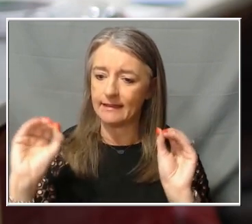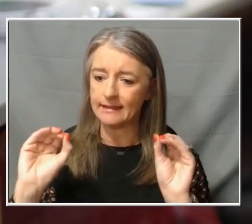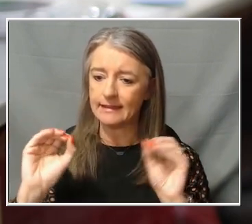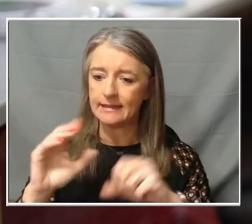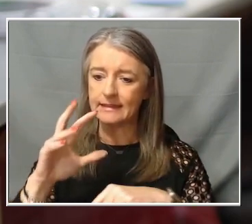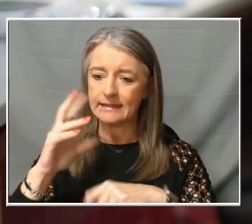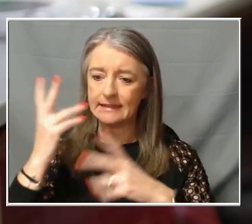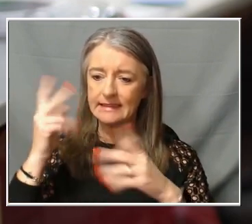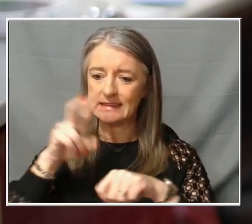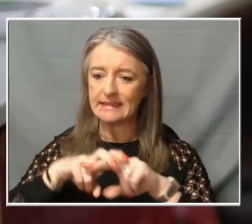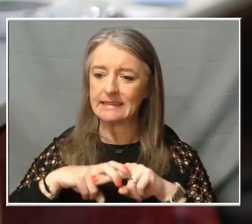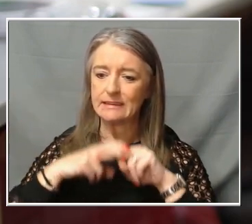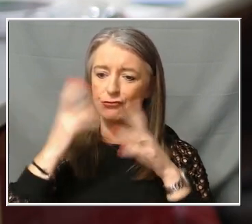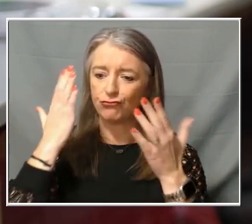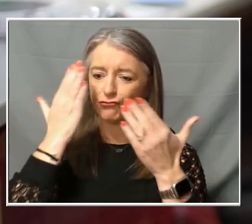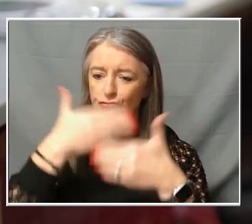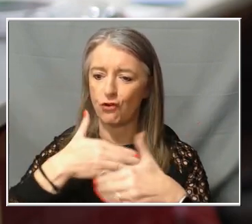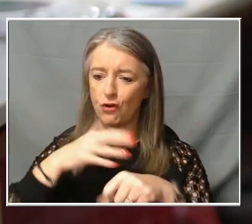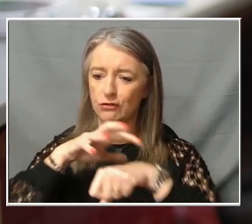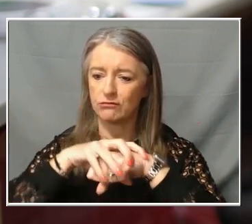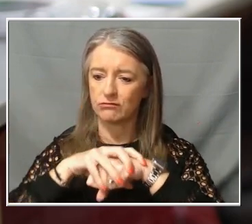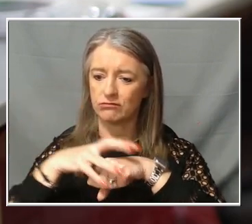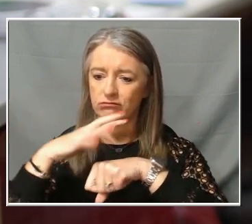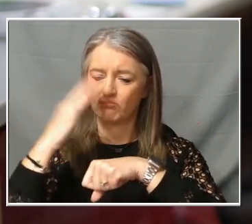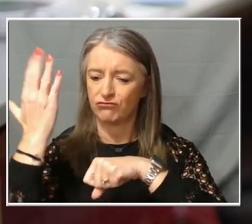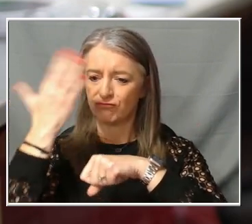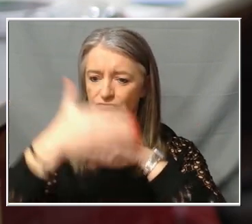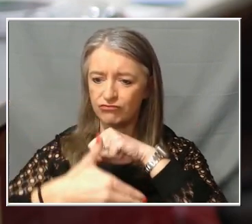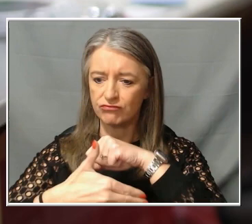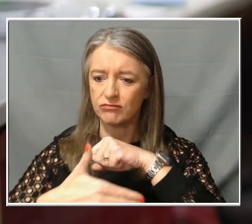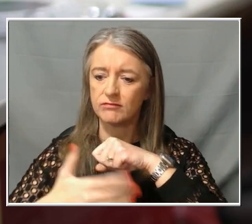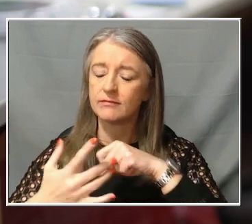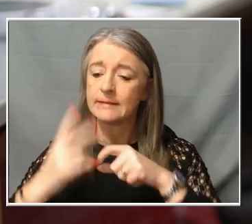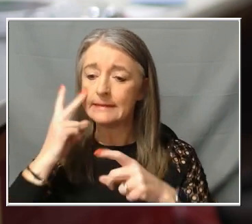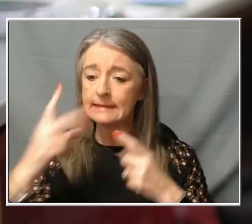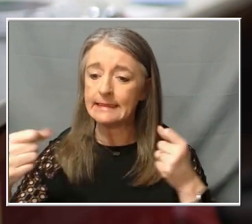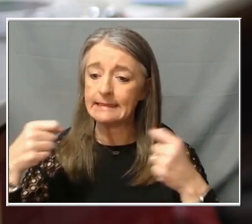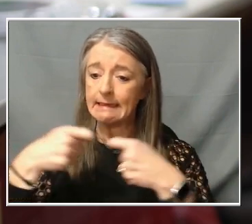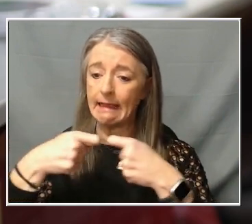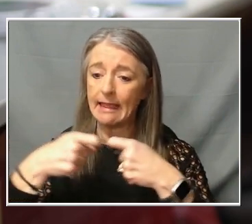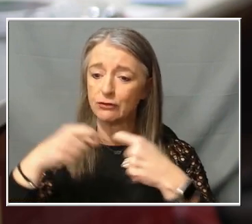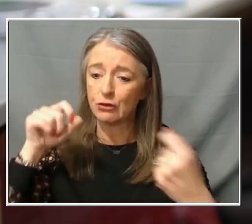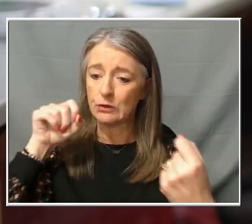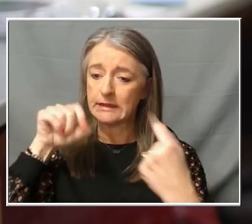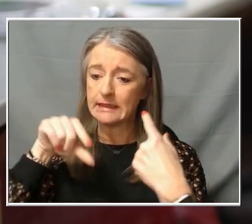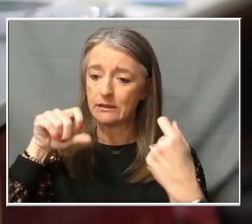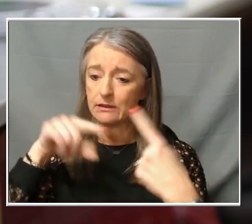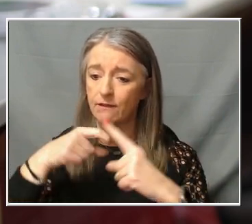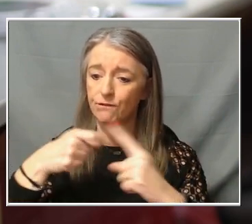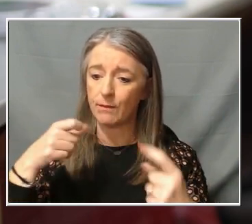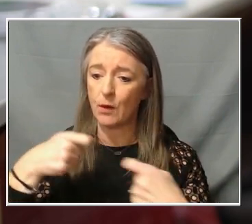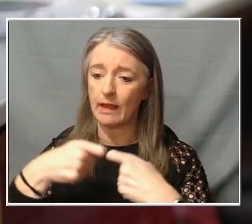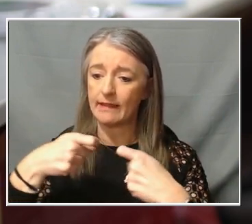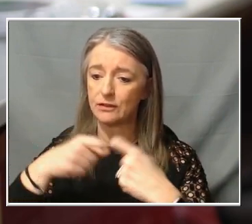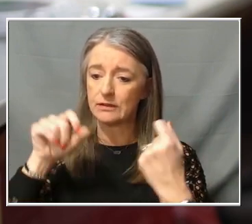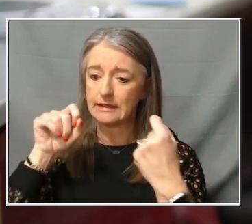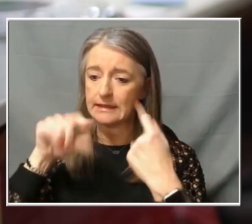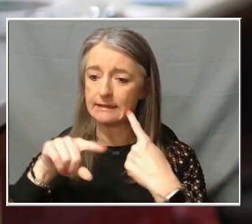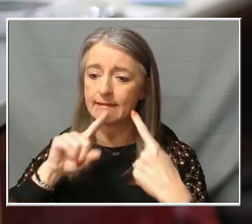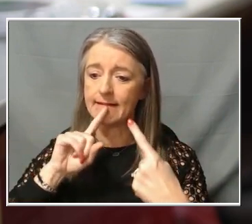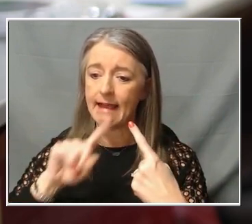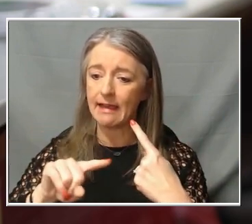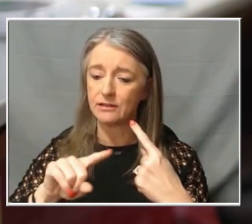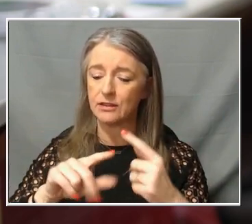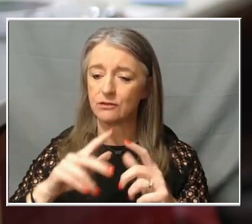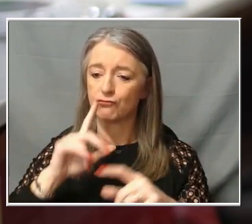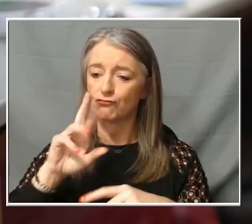dark, and all it receives is a series of electrical signal. And from those electrical signal is actually